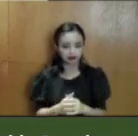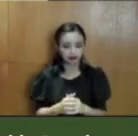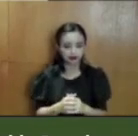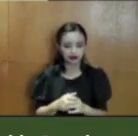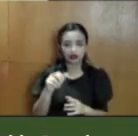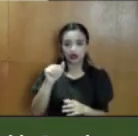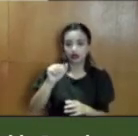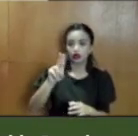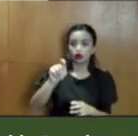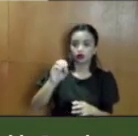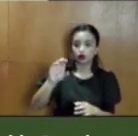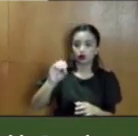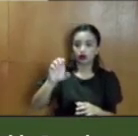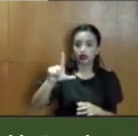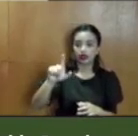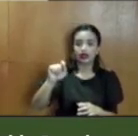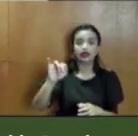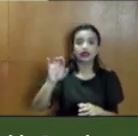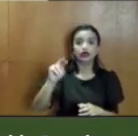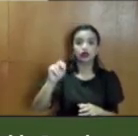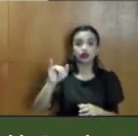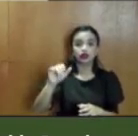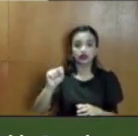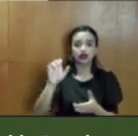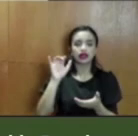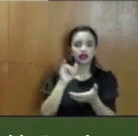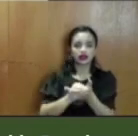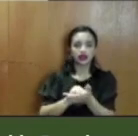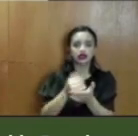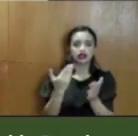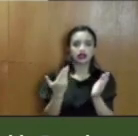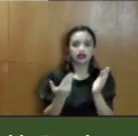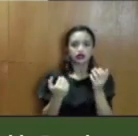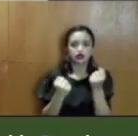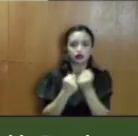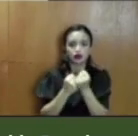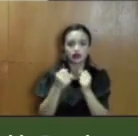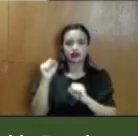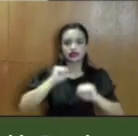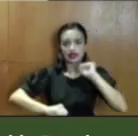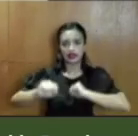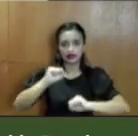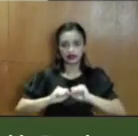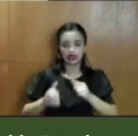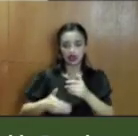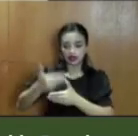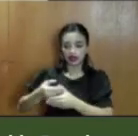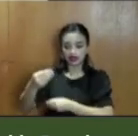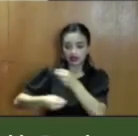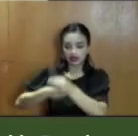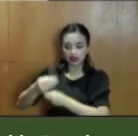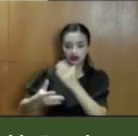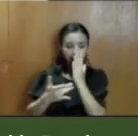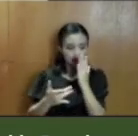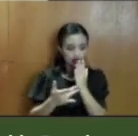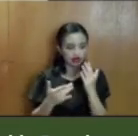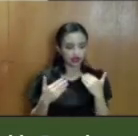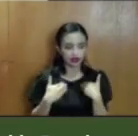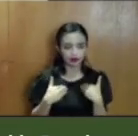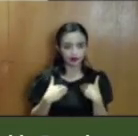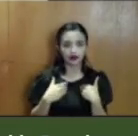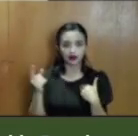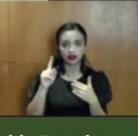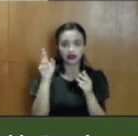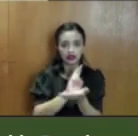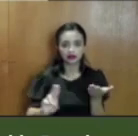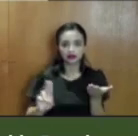is a science-based industry, and many next-generation technologies will come out of the laboratories of universities.